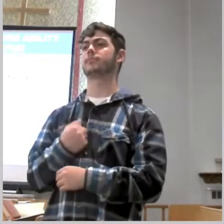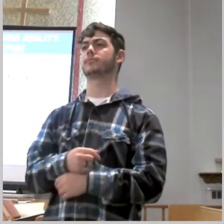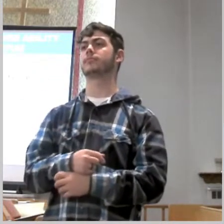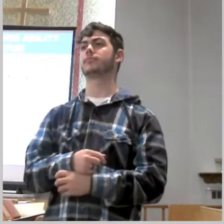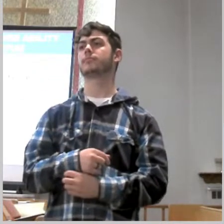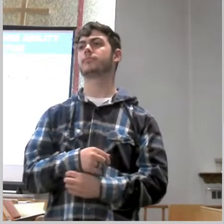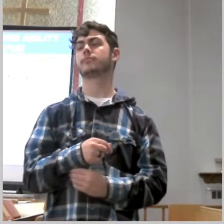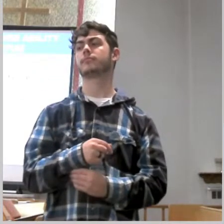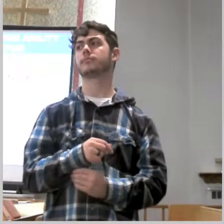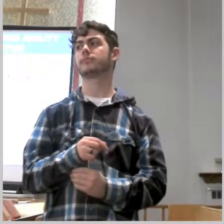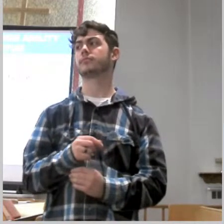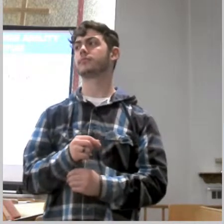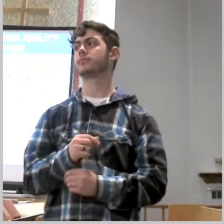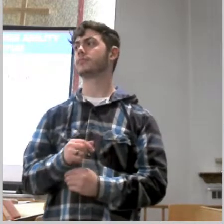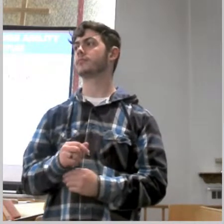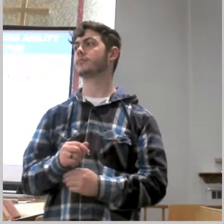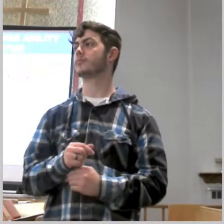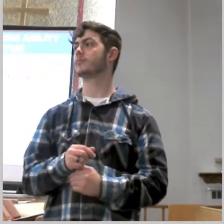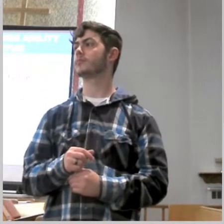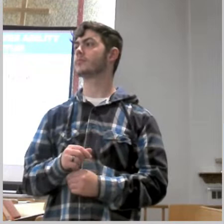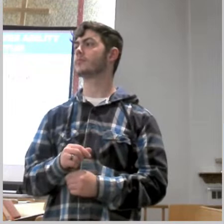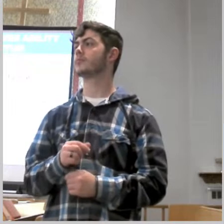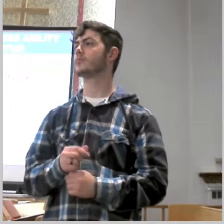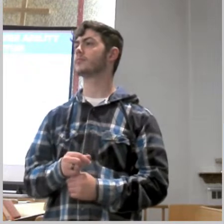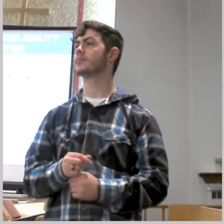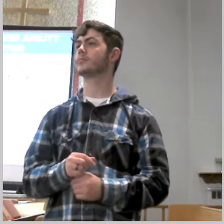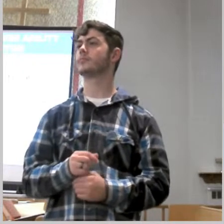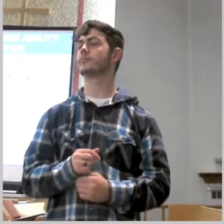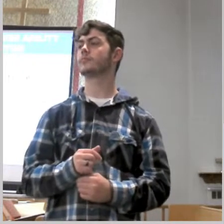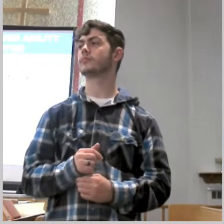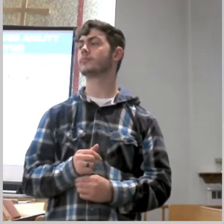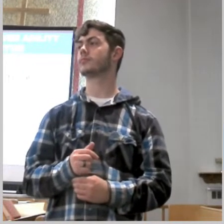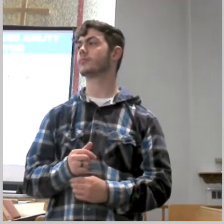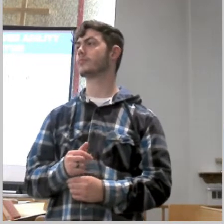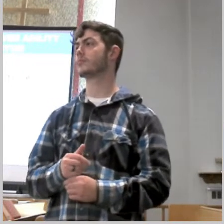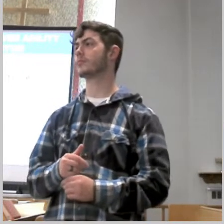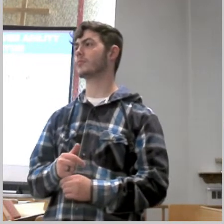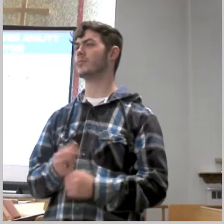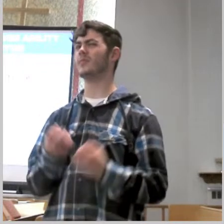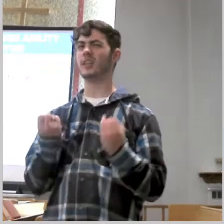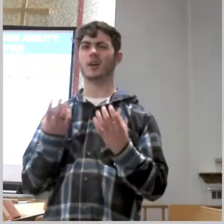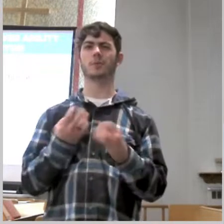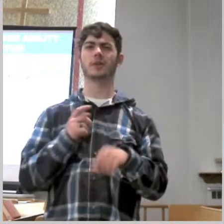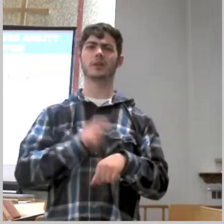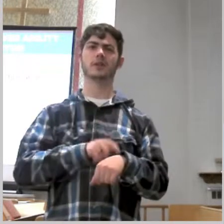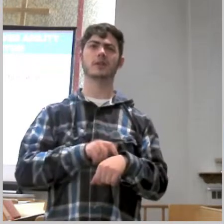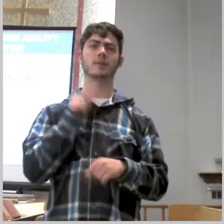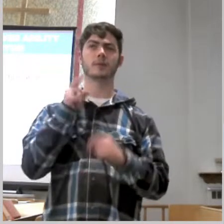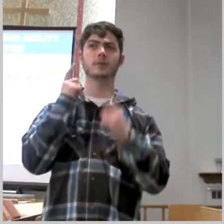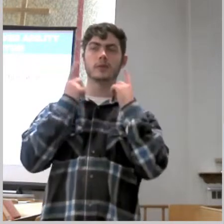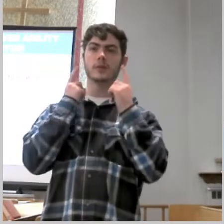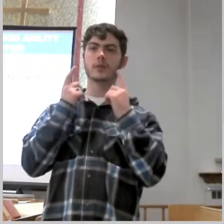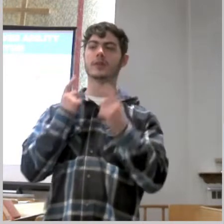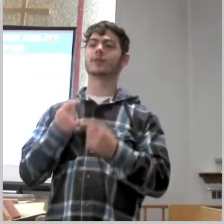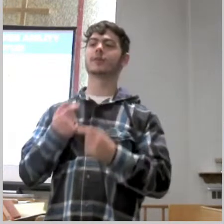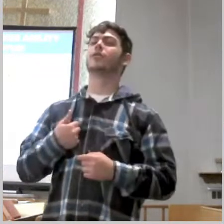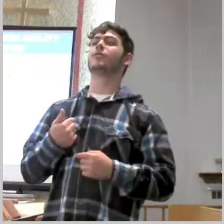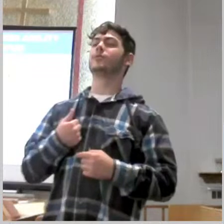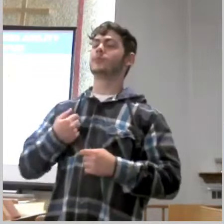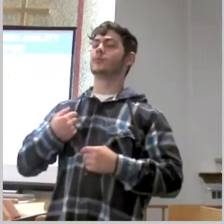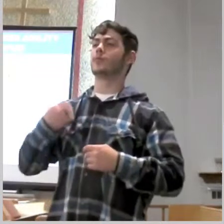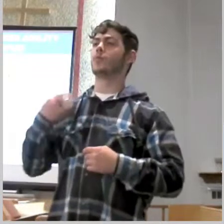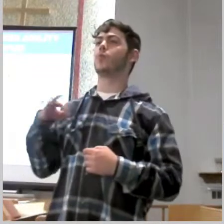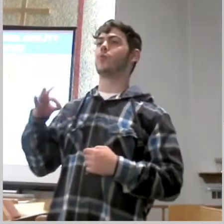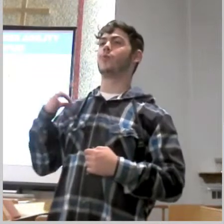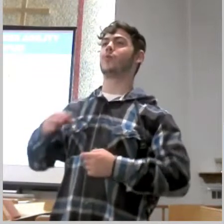They saw giving as a privilege. How many times have you thought of giving as a privilege yourself? Or do you think of giving